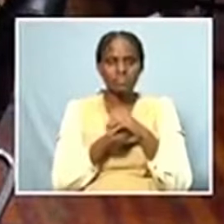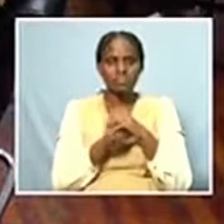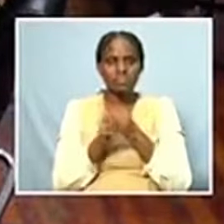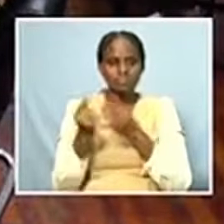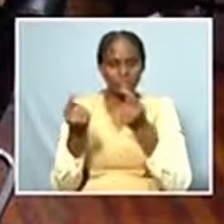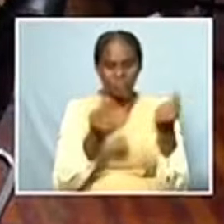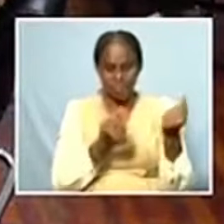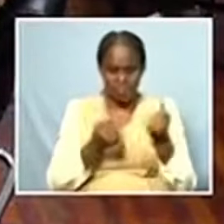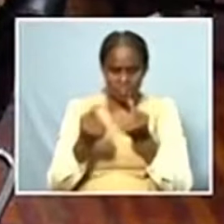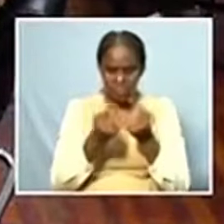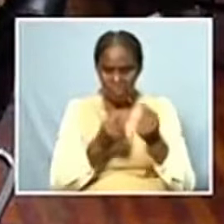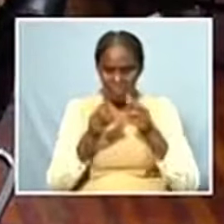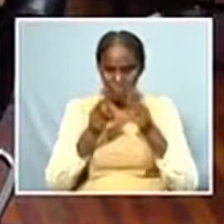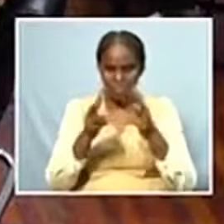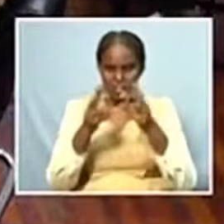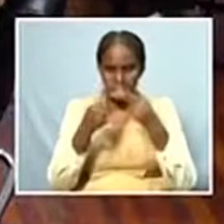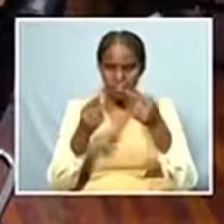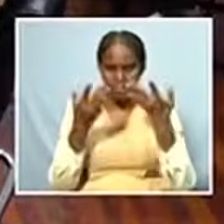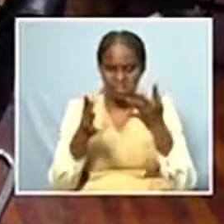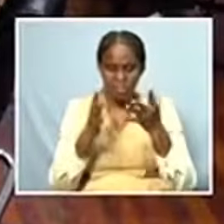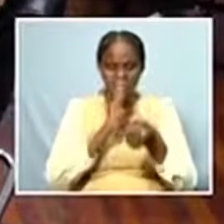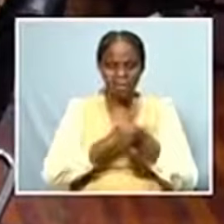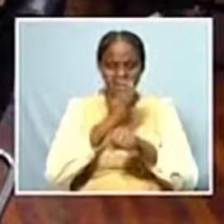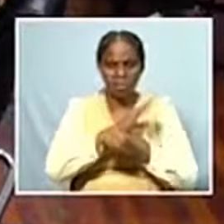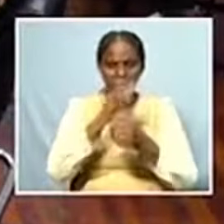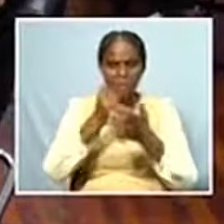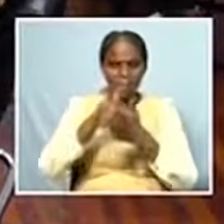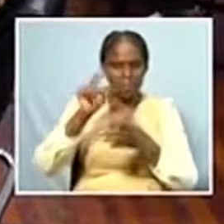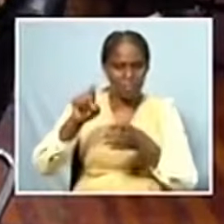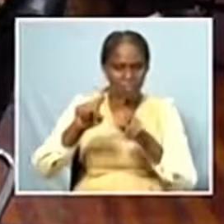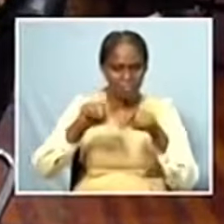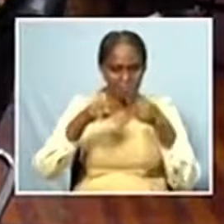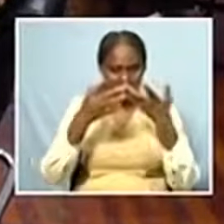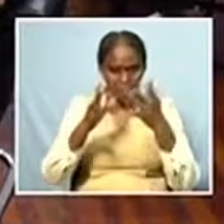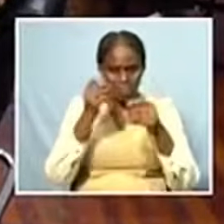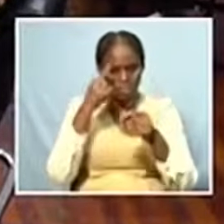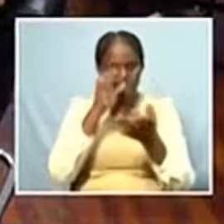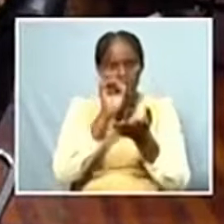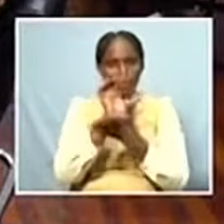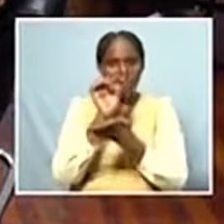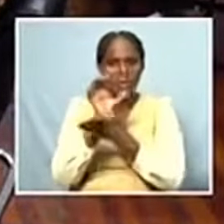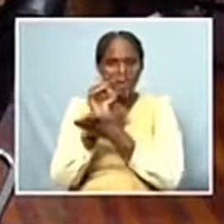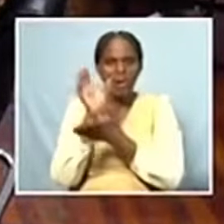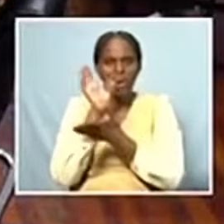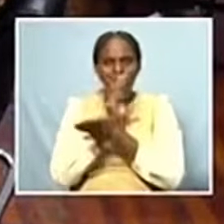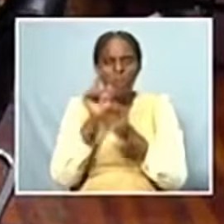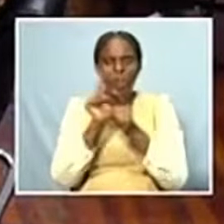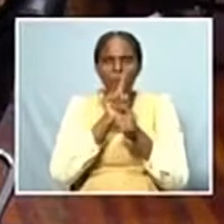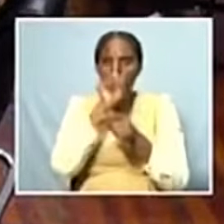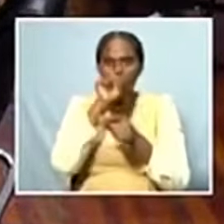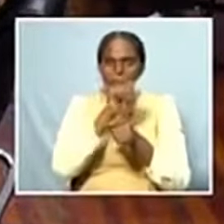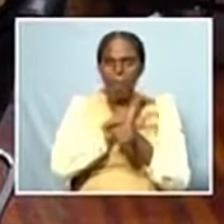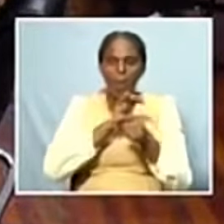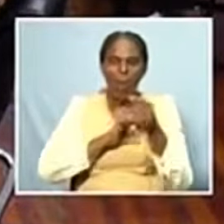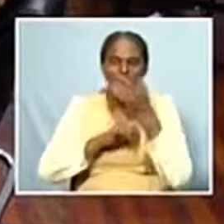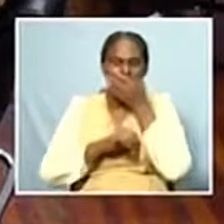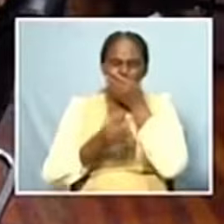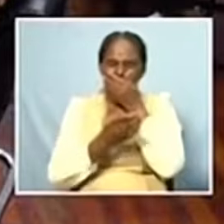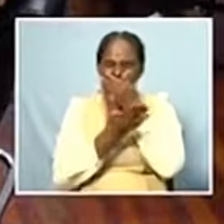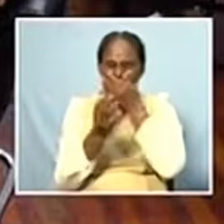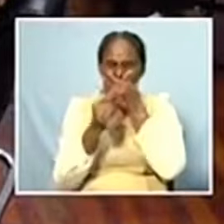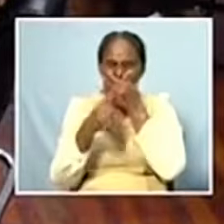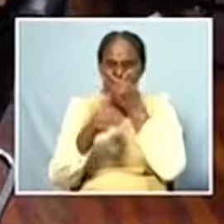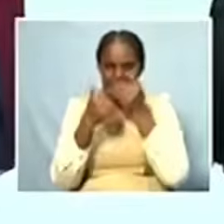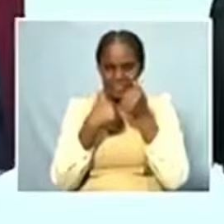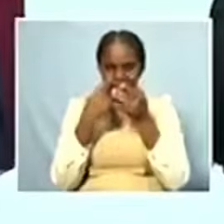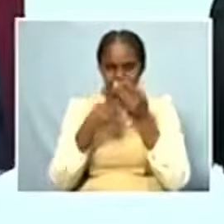scenario, the way it has happened is that after the demands were issued for encashment, the insurance companies were coming up